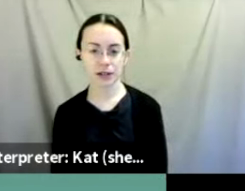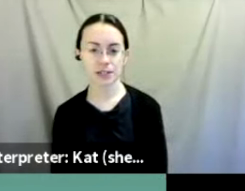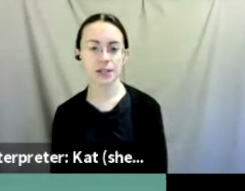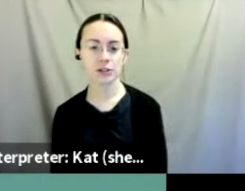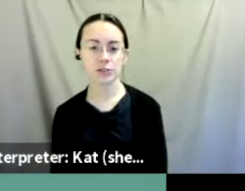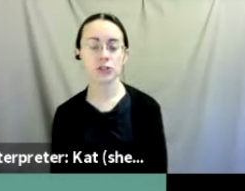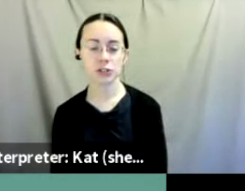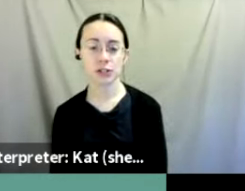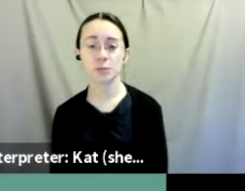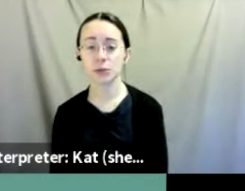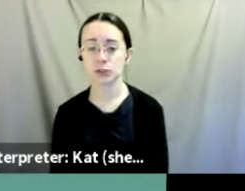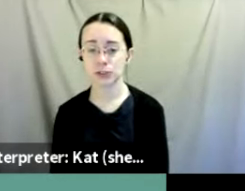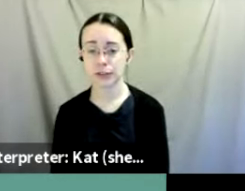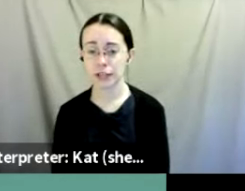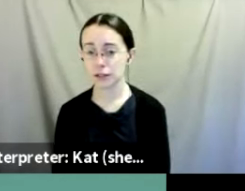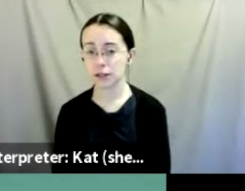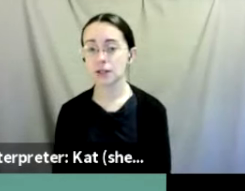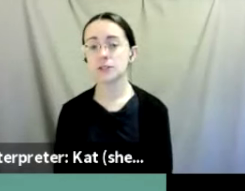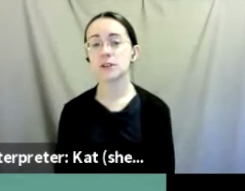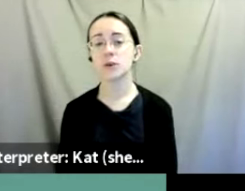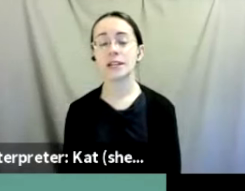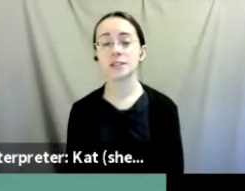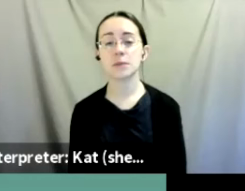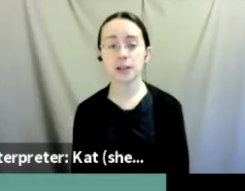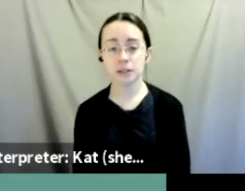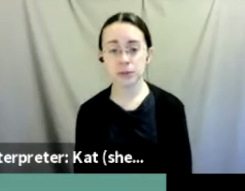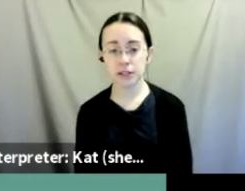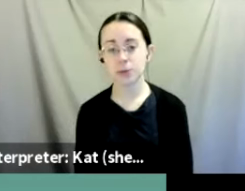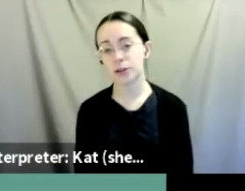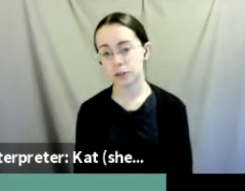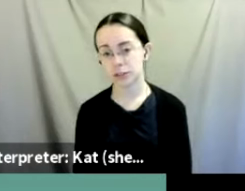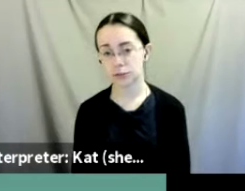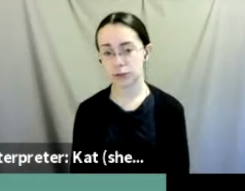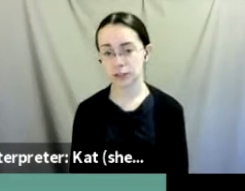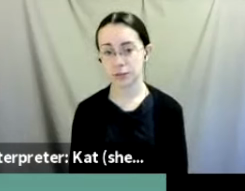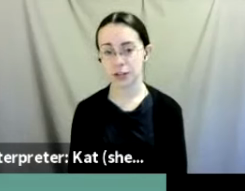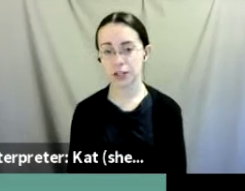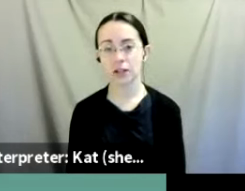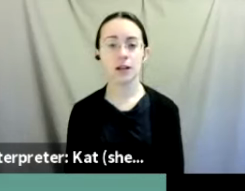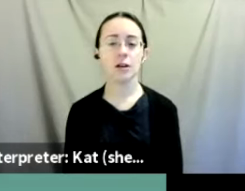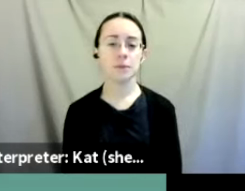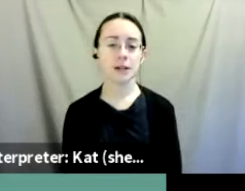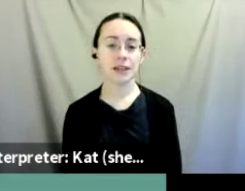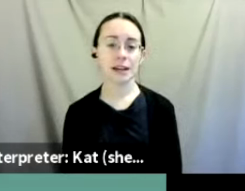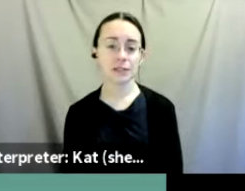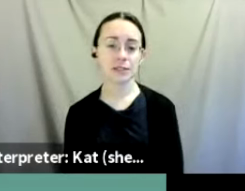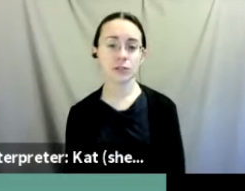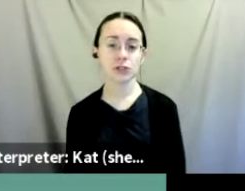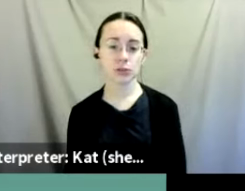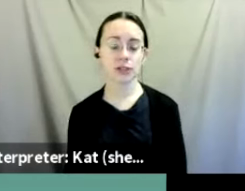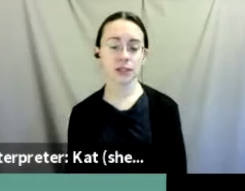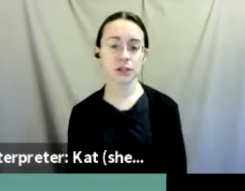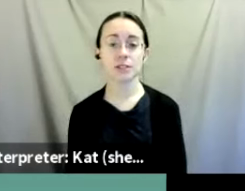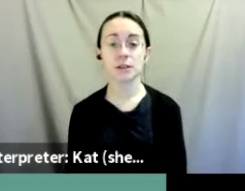study takers took a computer survey. So it is possible that that's part of the reason for the disparity, but that evidence